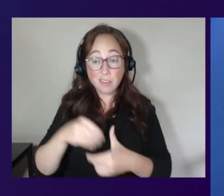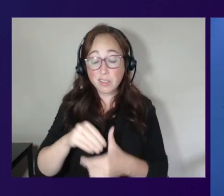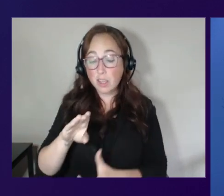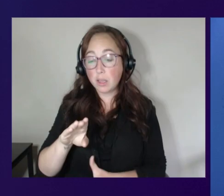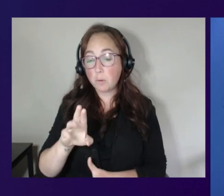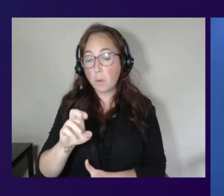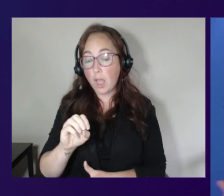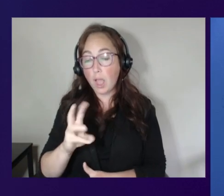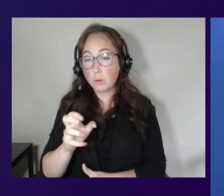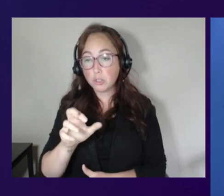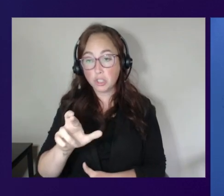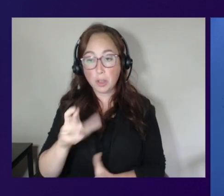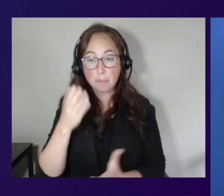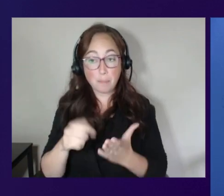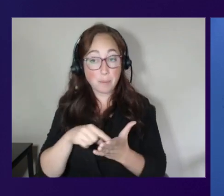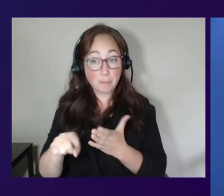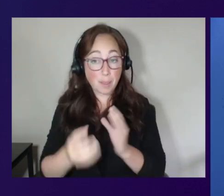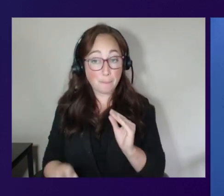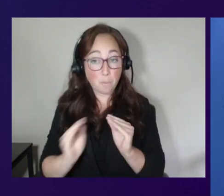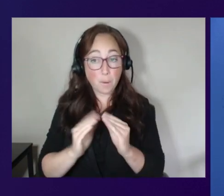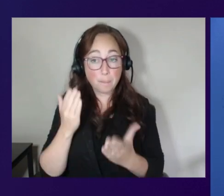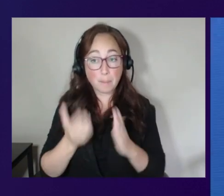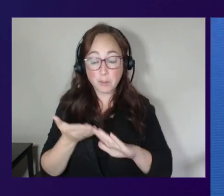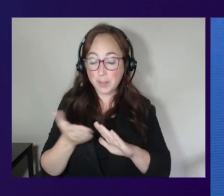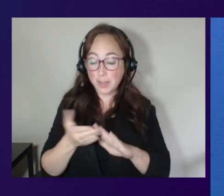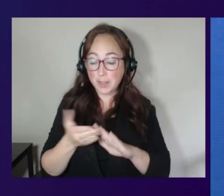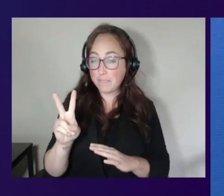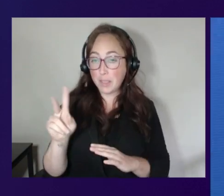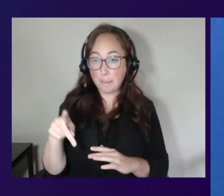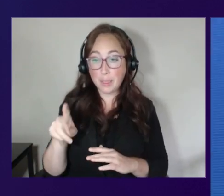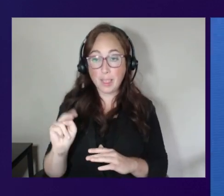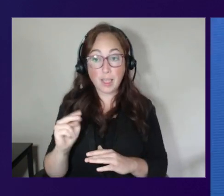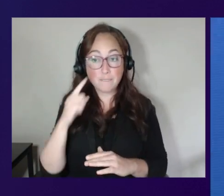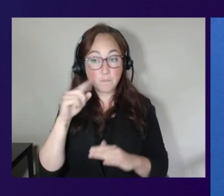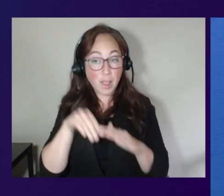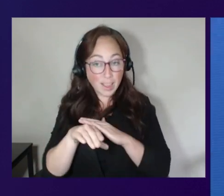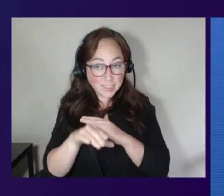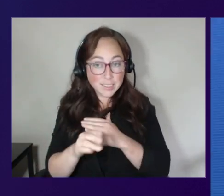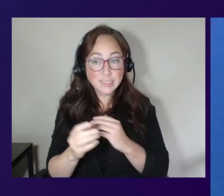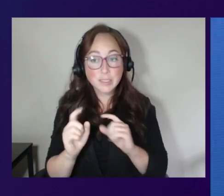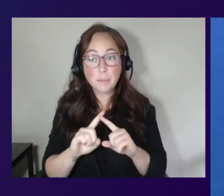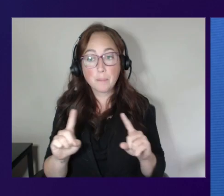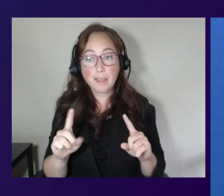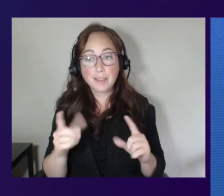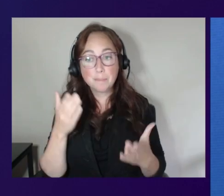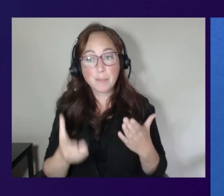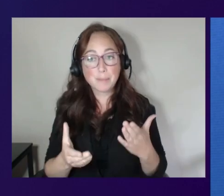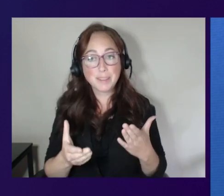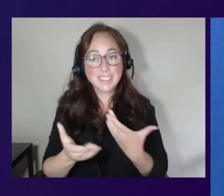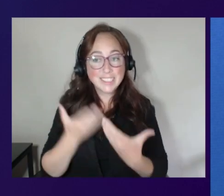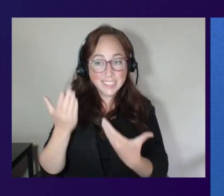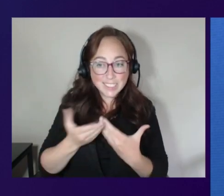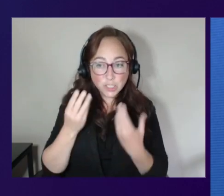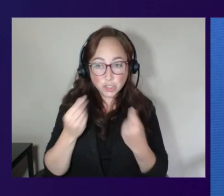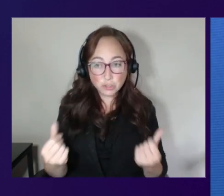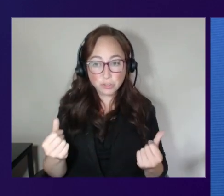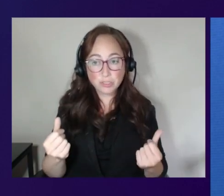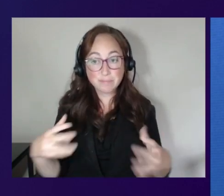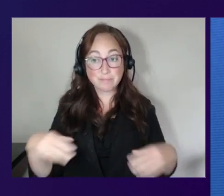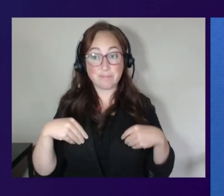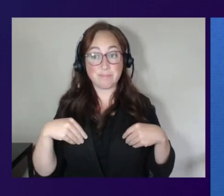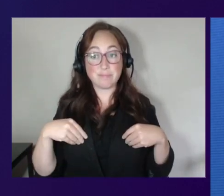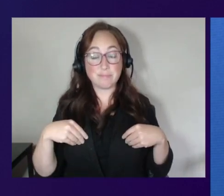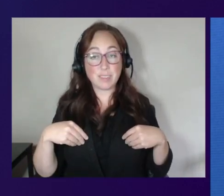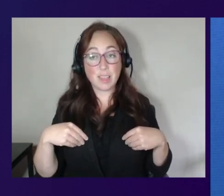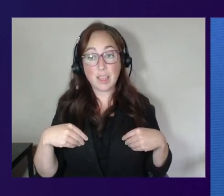for more than we need. Maybe we're running a VPN for those folks to get access, and it's more permissive than it ought to be. They find this to be a really easy solution to adopt. We've literally had customers